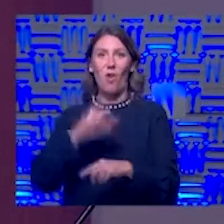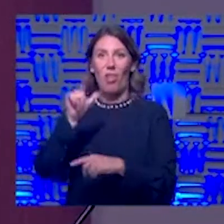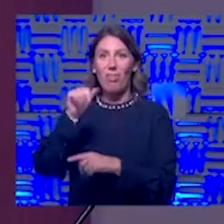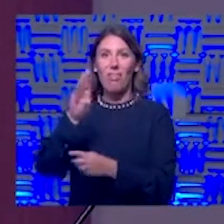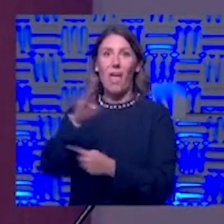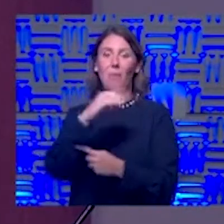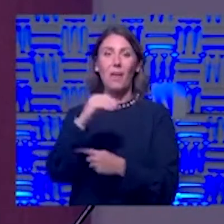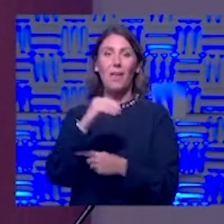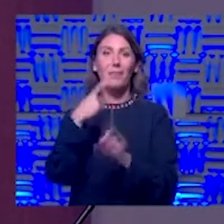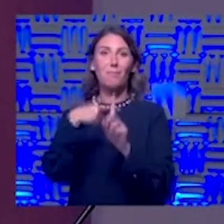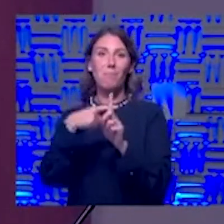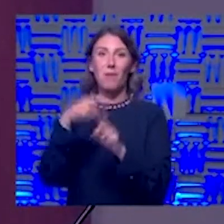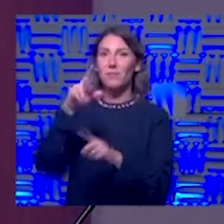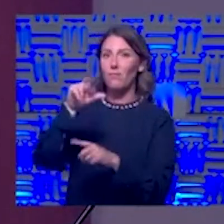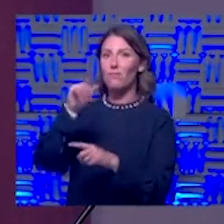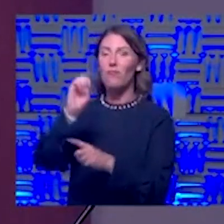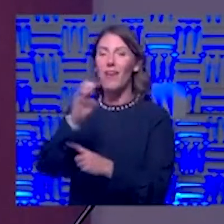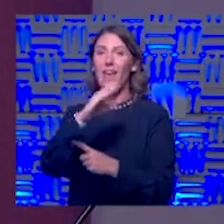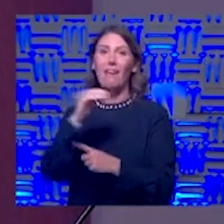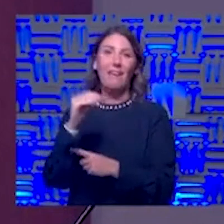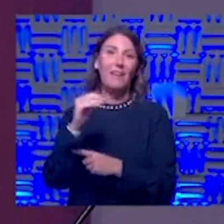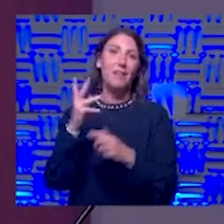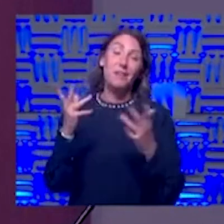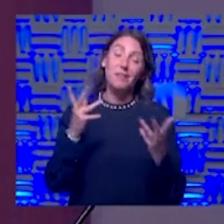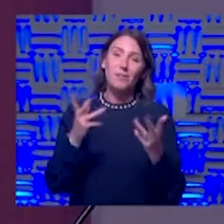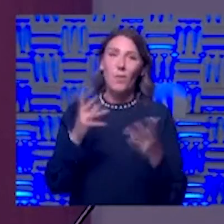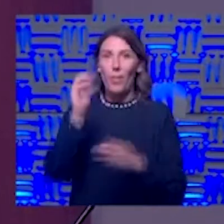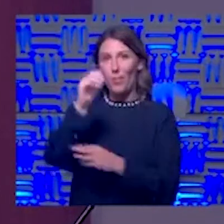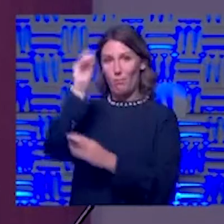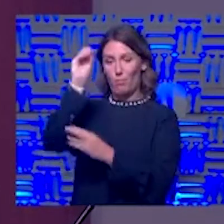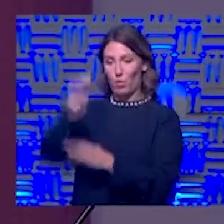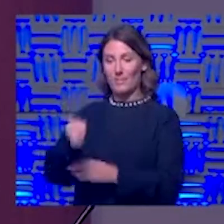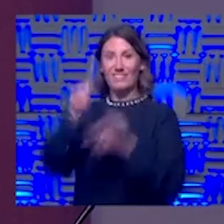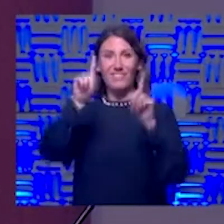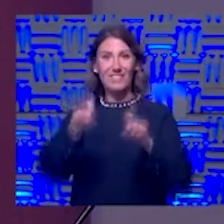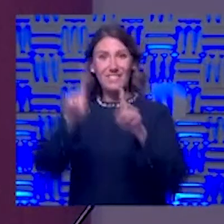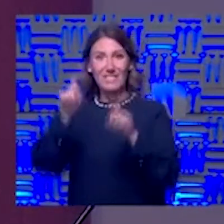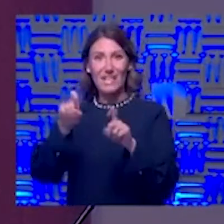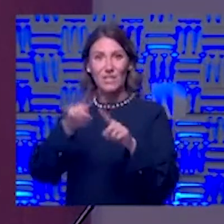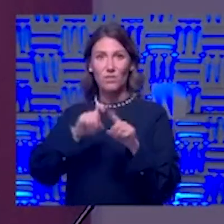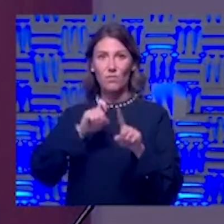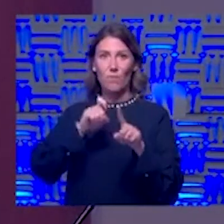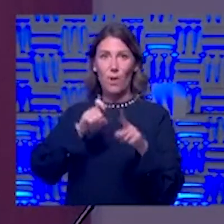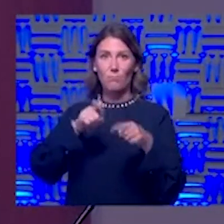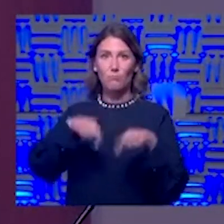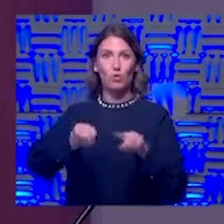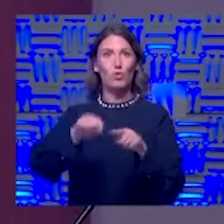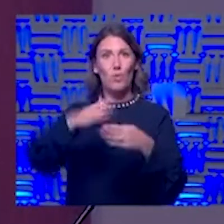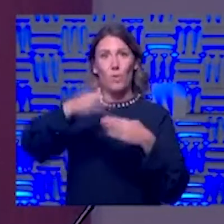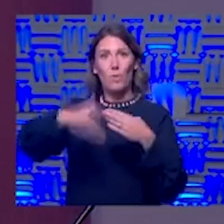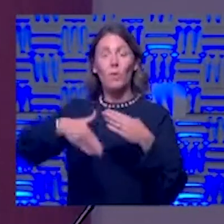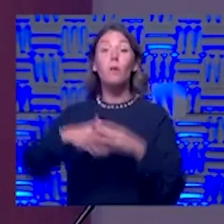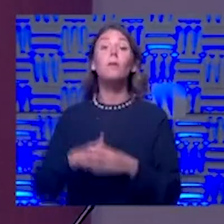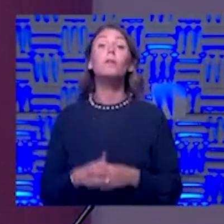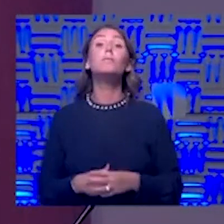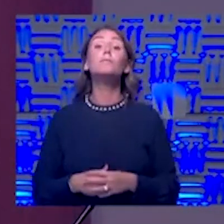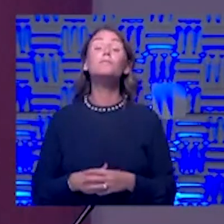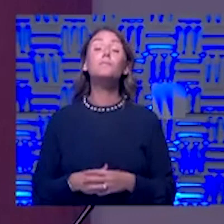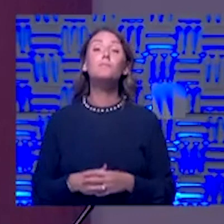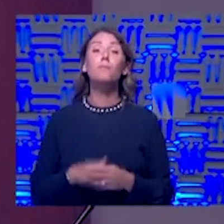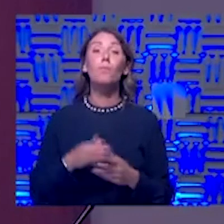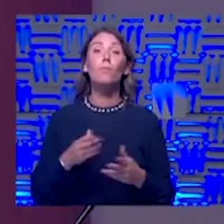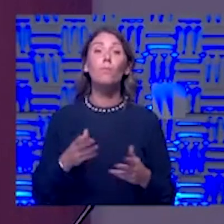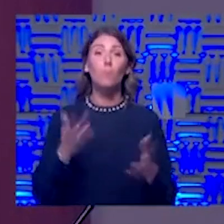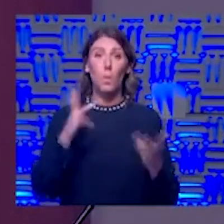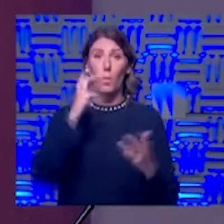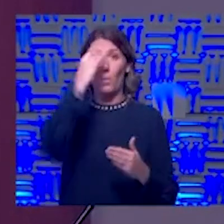also then the positive rate or the positivity rate, so the percent of the tests that were positive over the weekend. We know sort of through talking